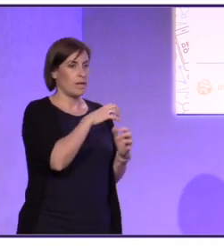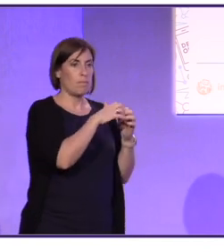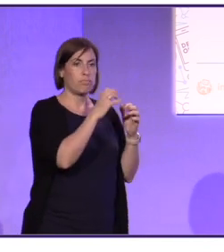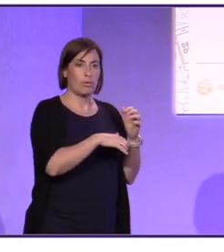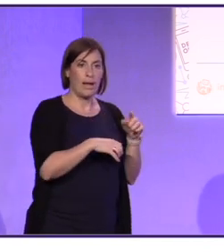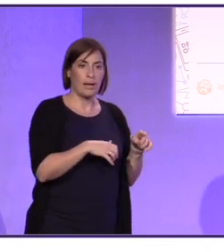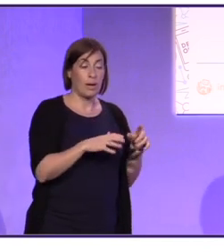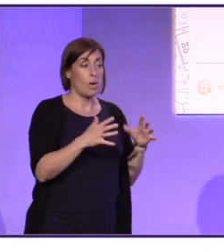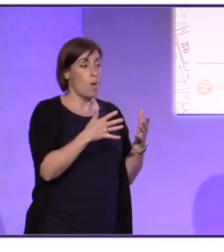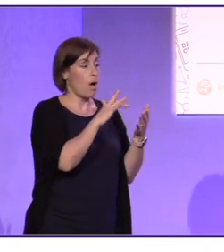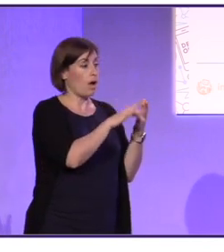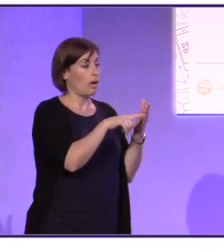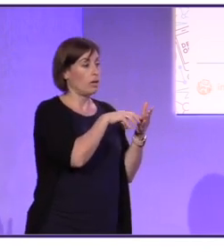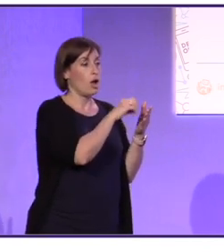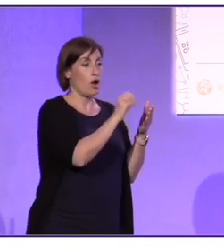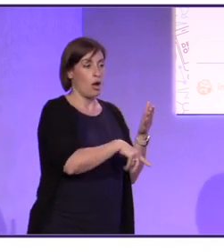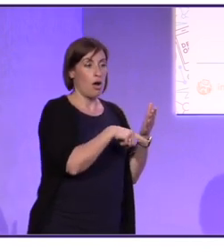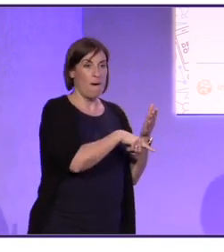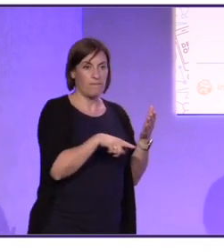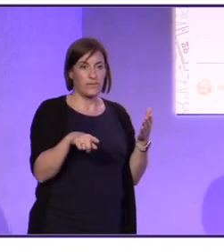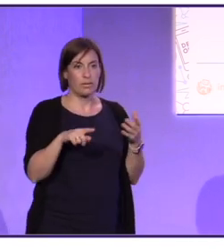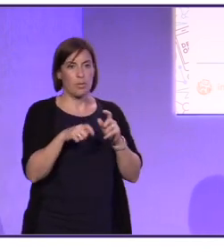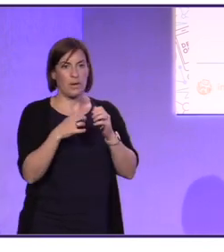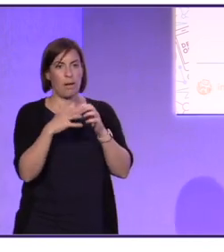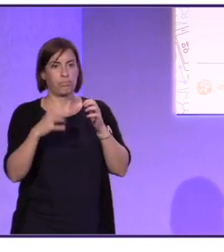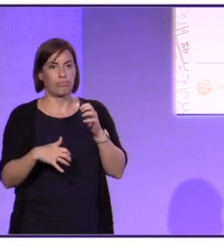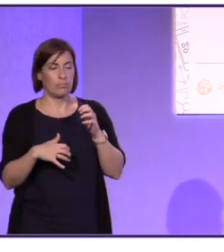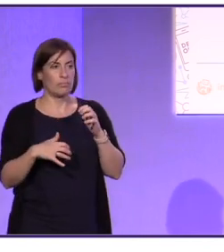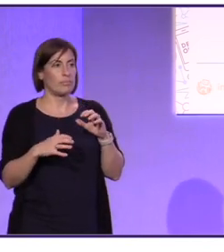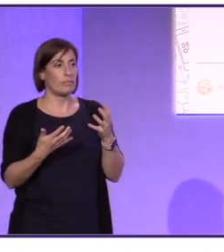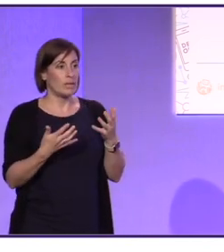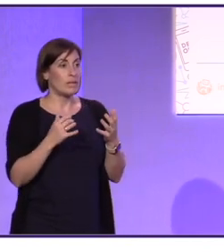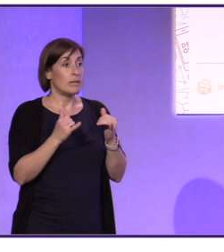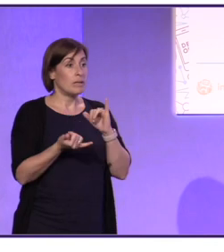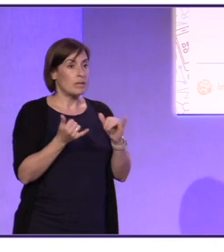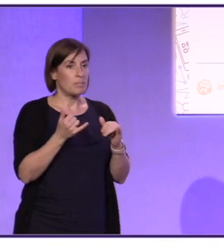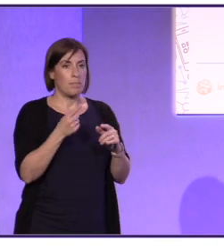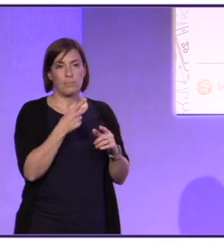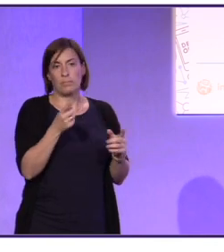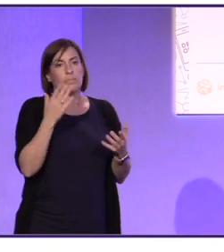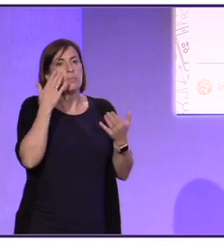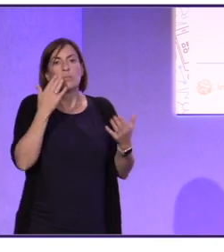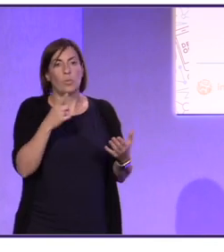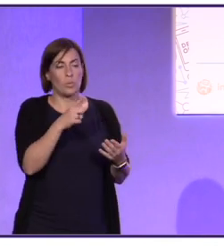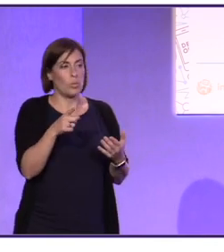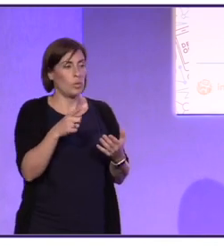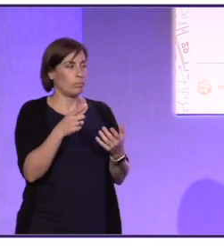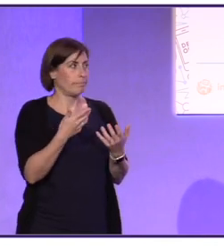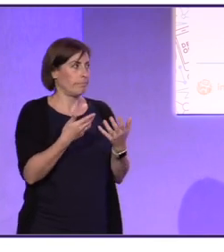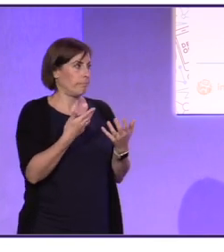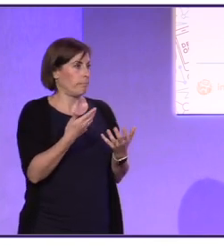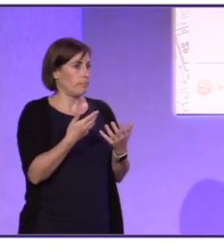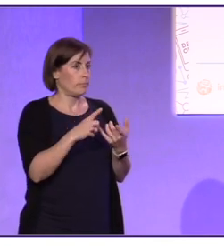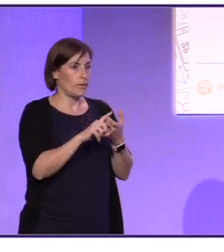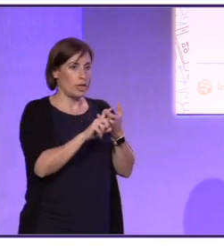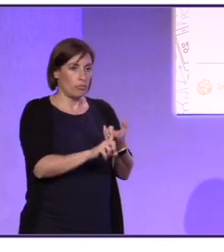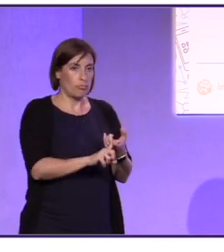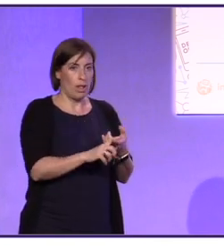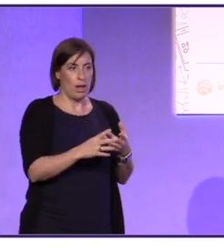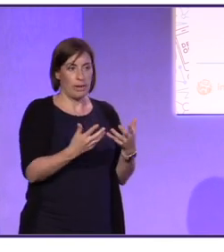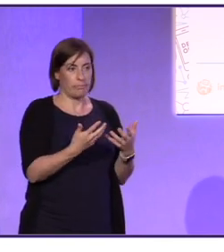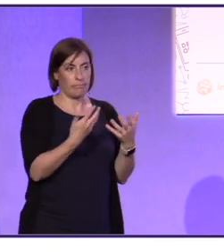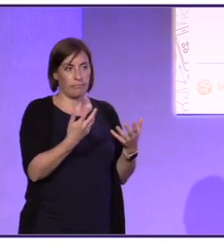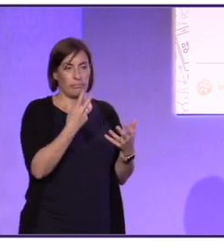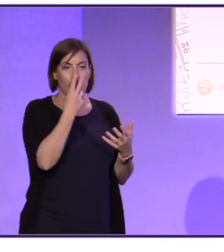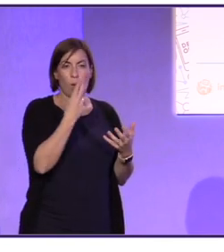you remove that part. Maybe something less obvious, but still hurtful. You are relying on an old